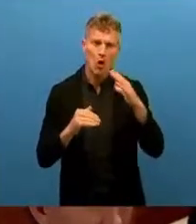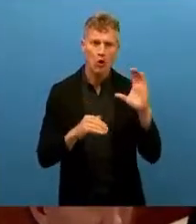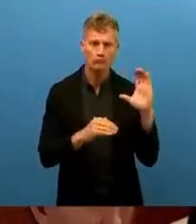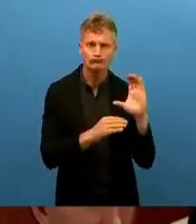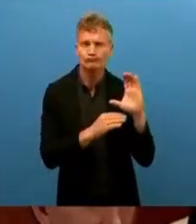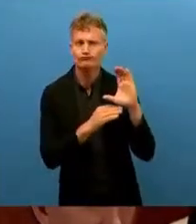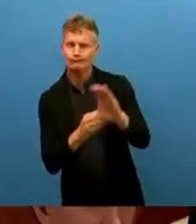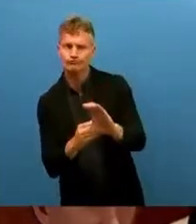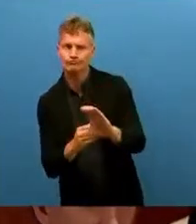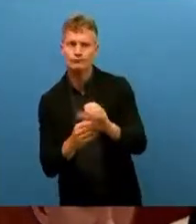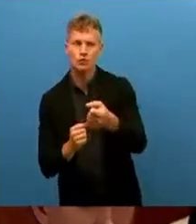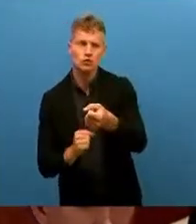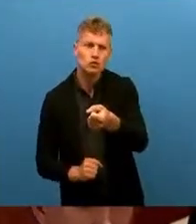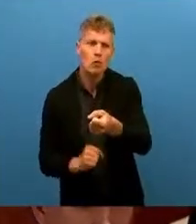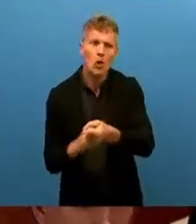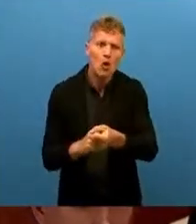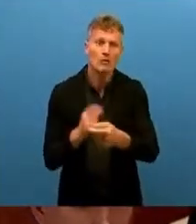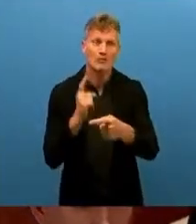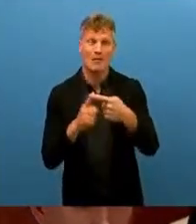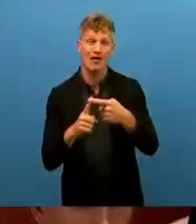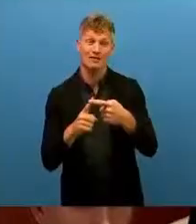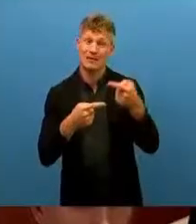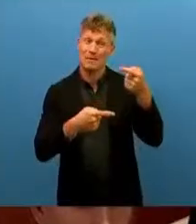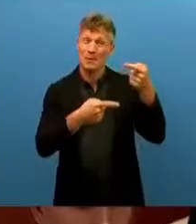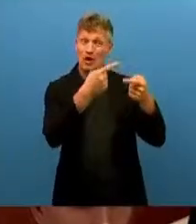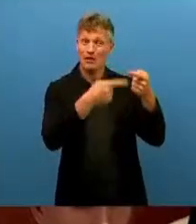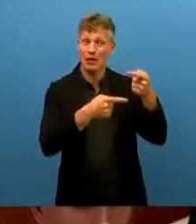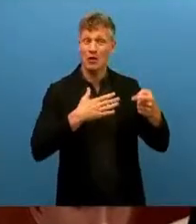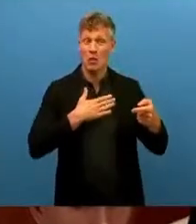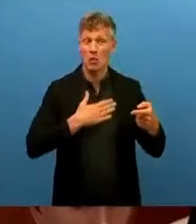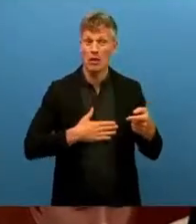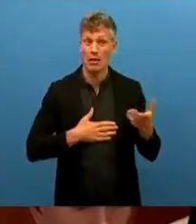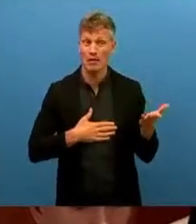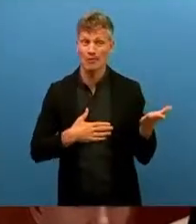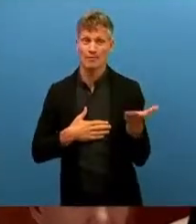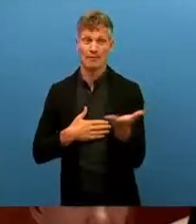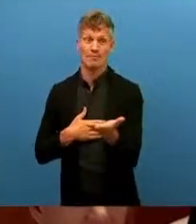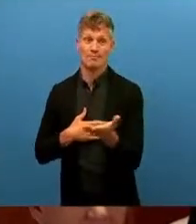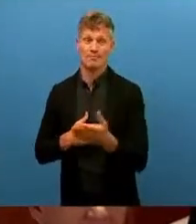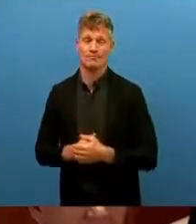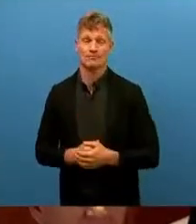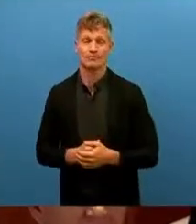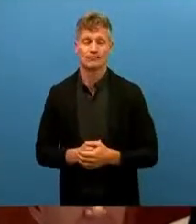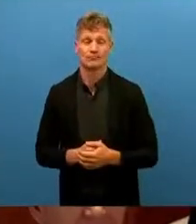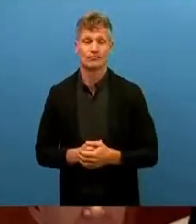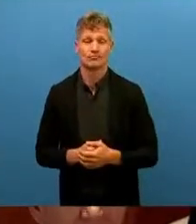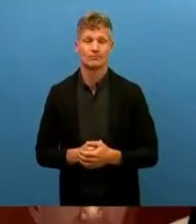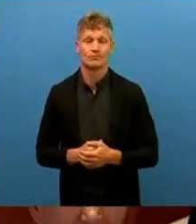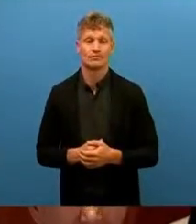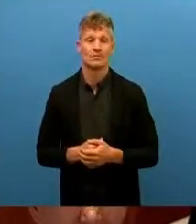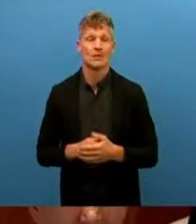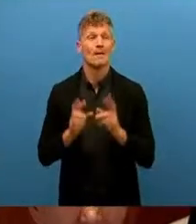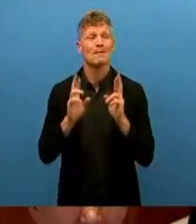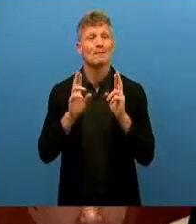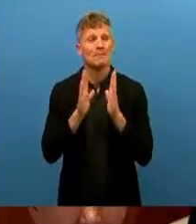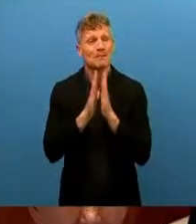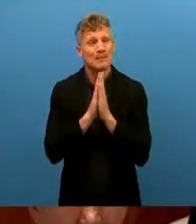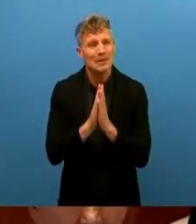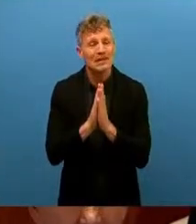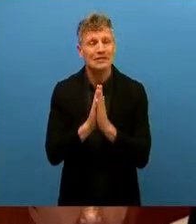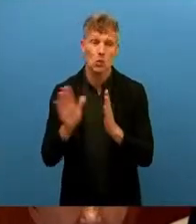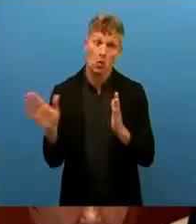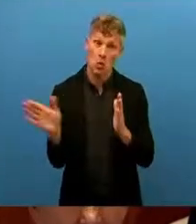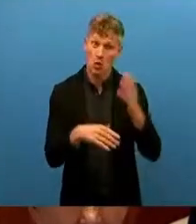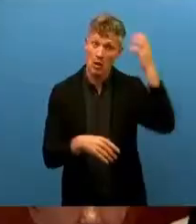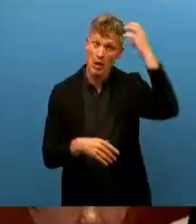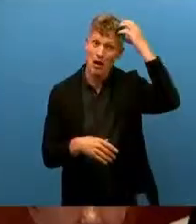critically, political will. Finally, I urge all states to uphold their human rights obligations by